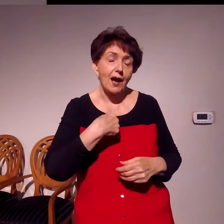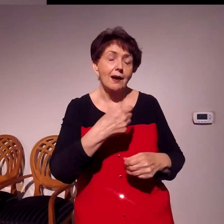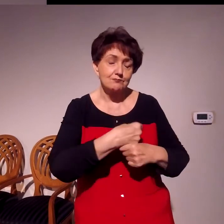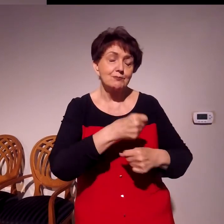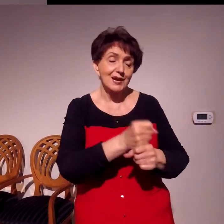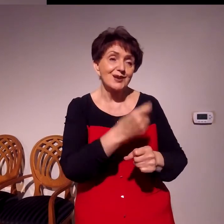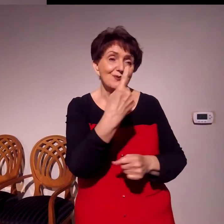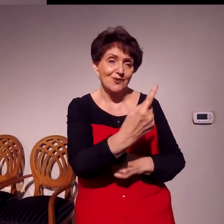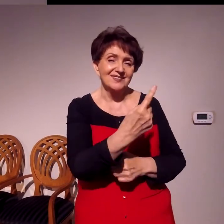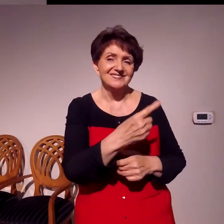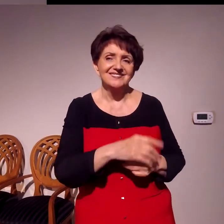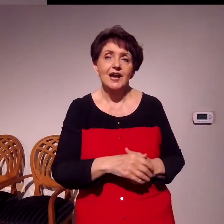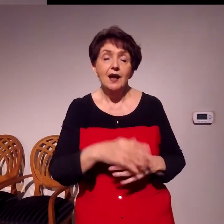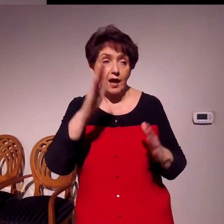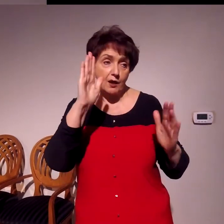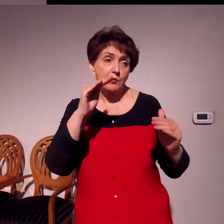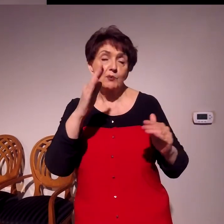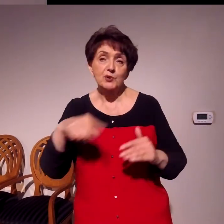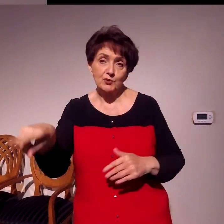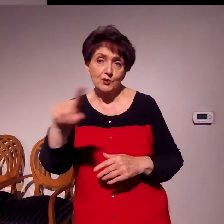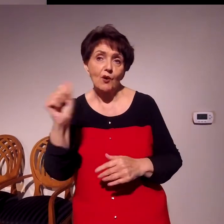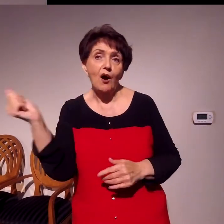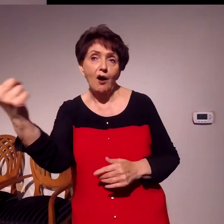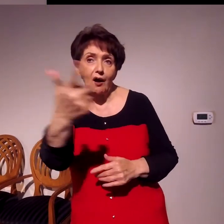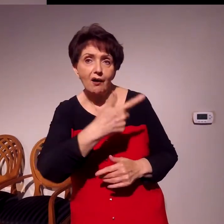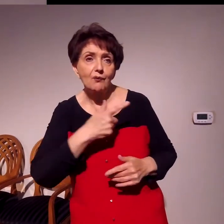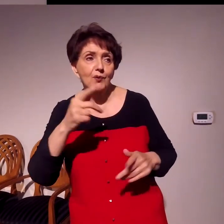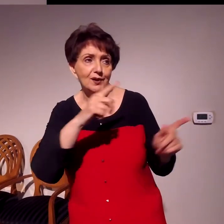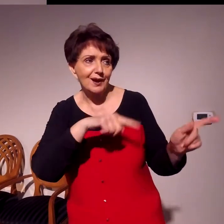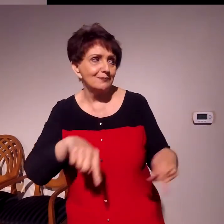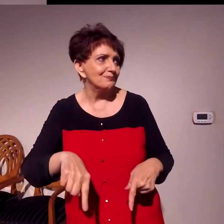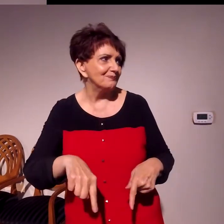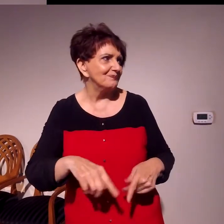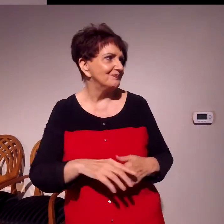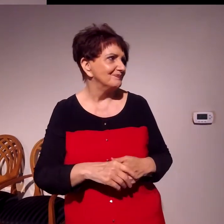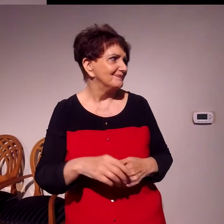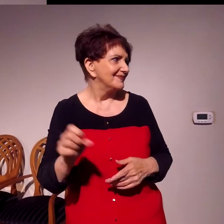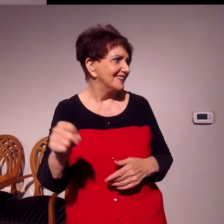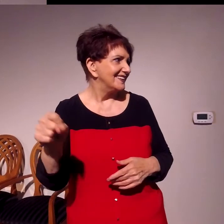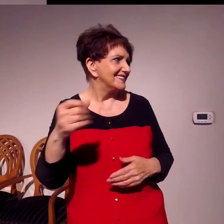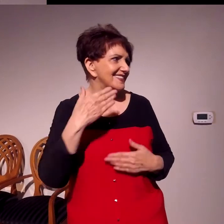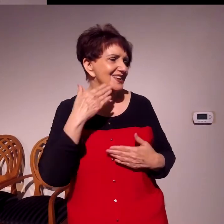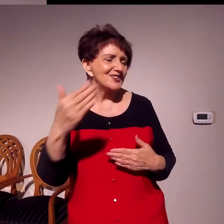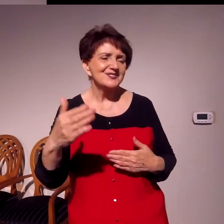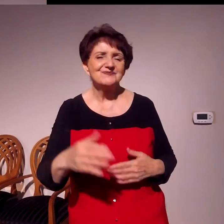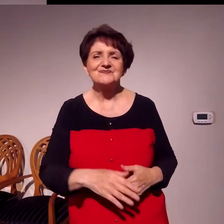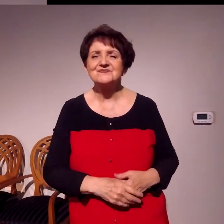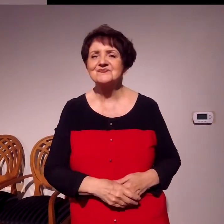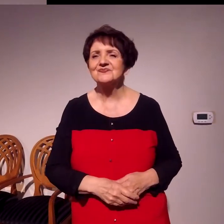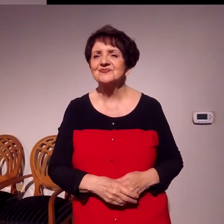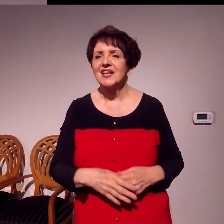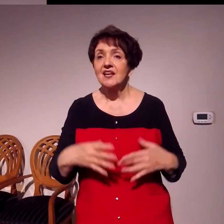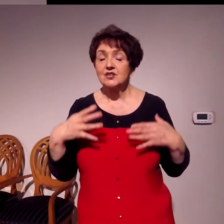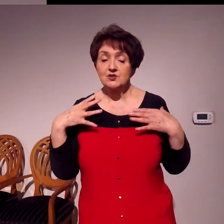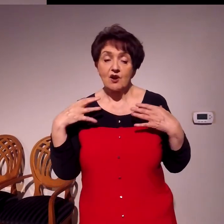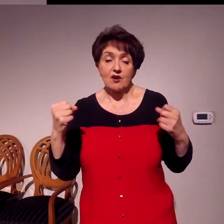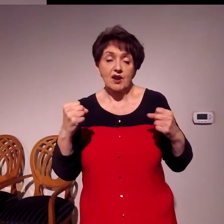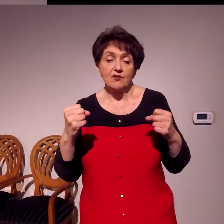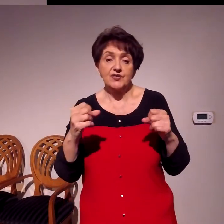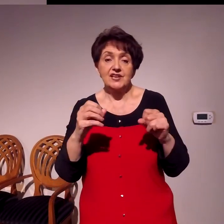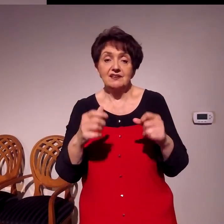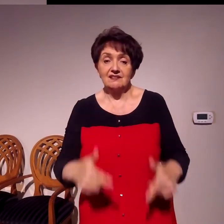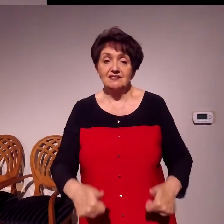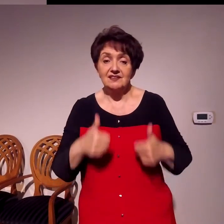And I'm hoping y'all will come. So yes, thank you. So our healthy living circle is